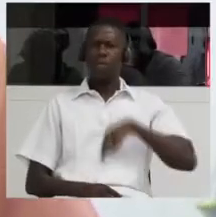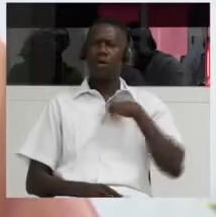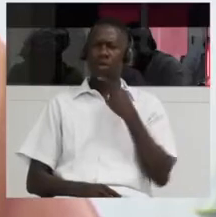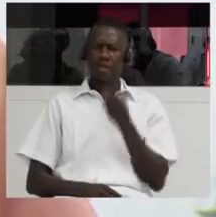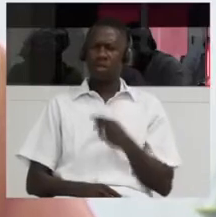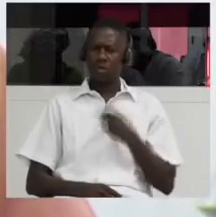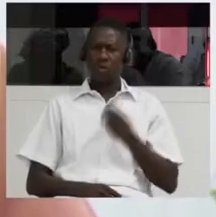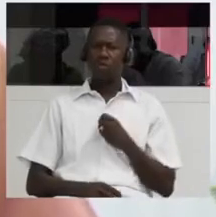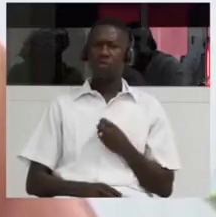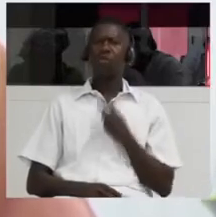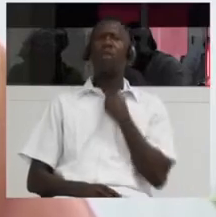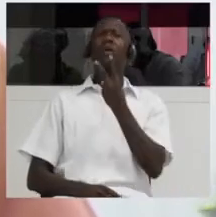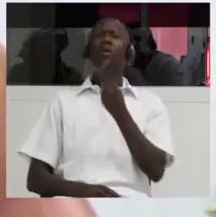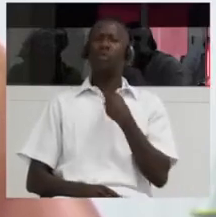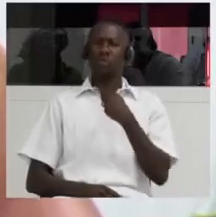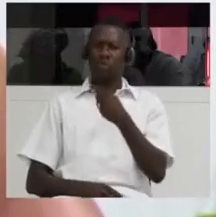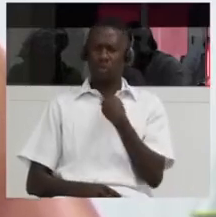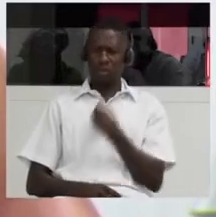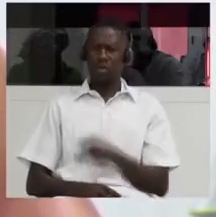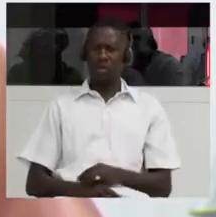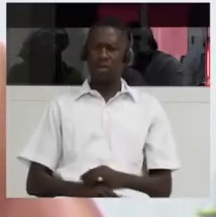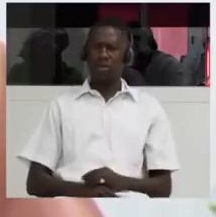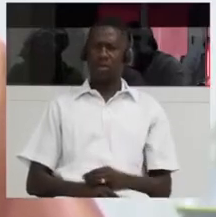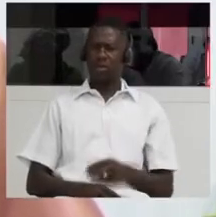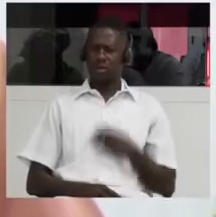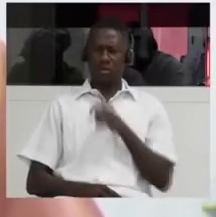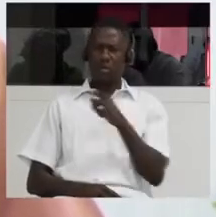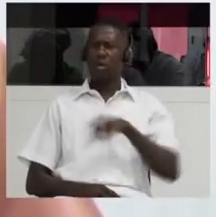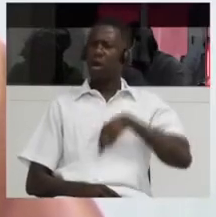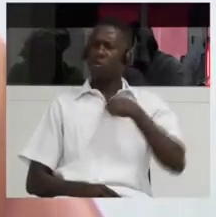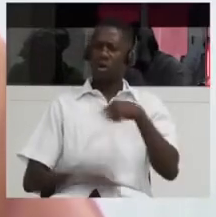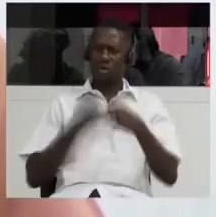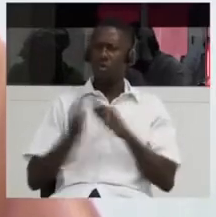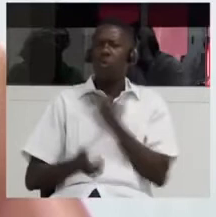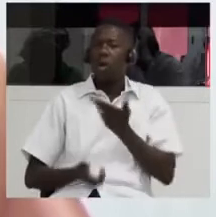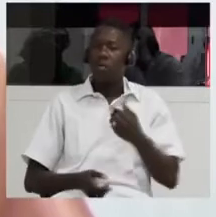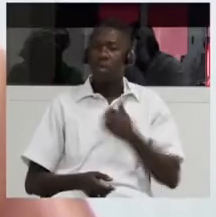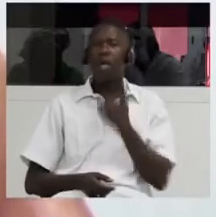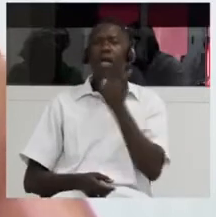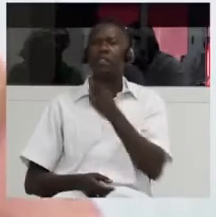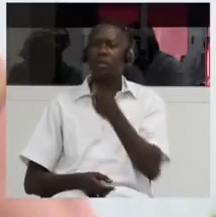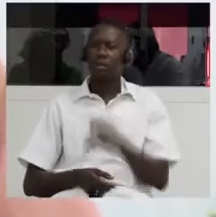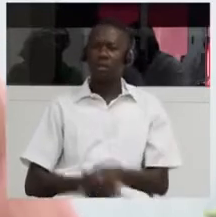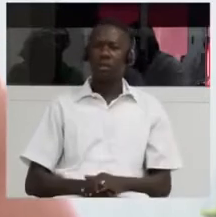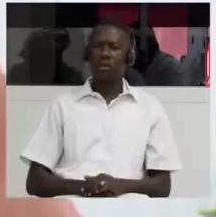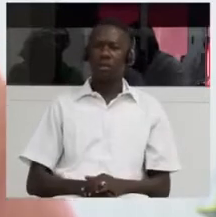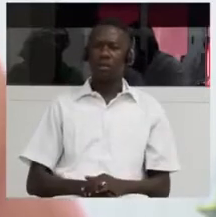shout on me, or he was annoyed about my inquiries. He told me, boy, hey, we are working on orders. If they didn't give the order, how can